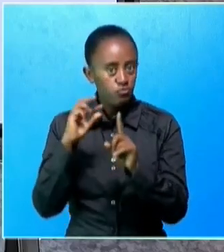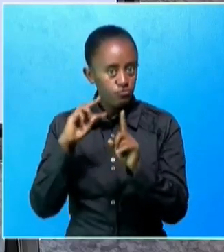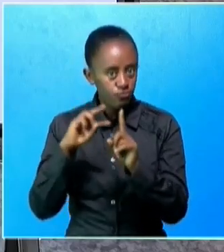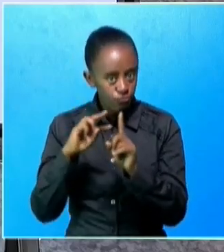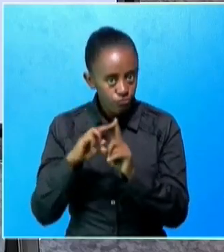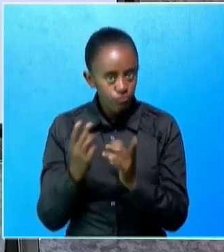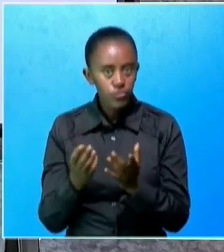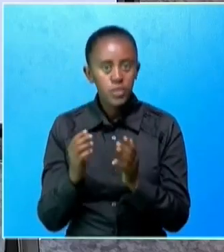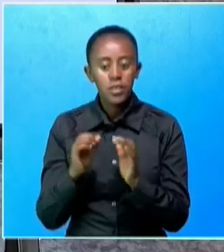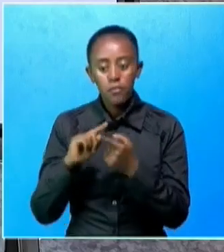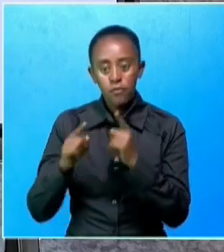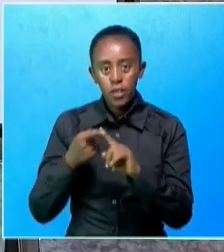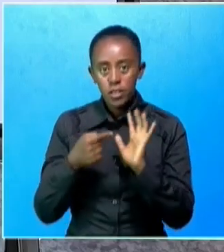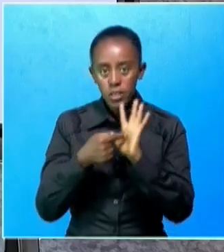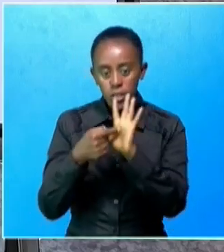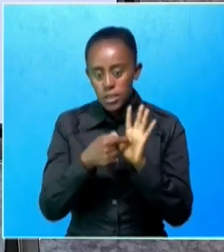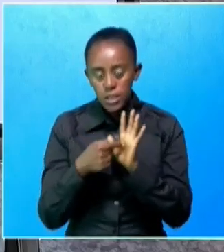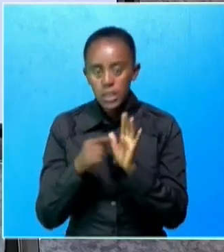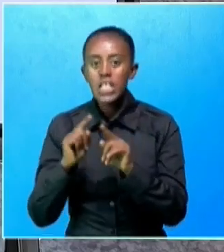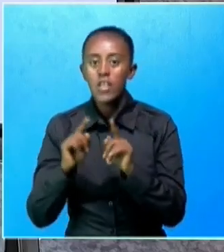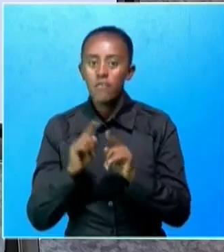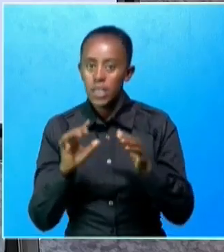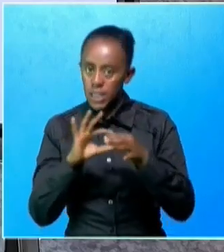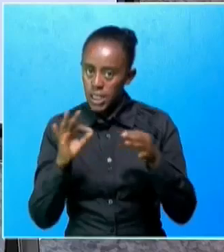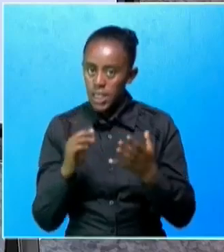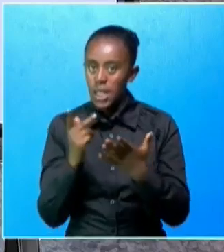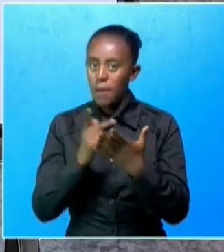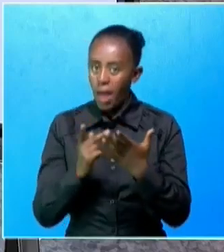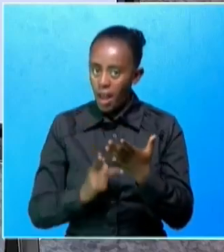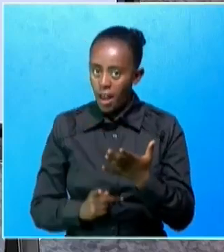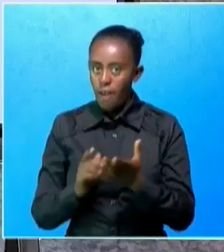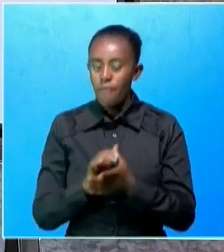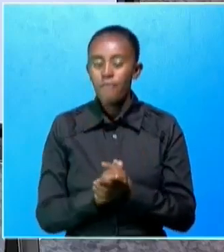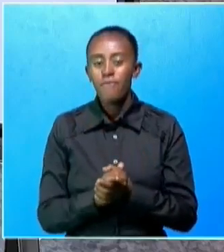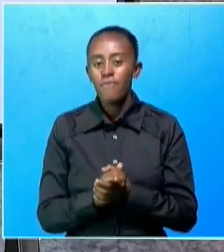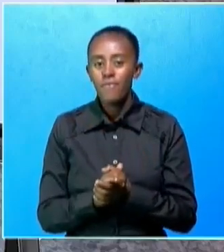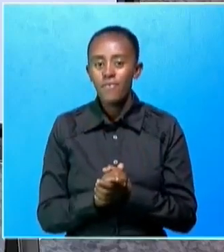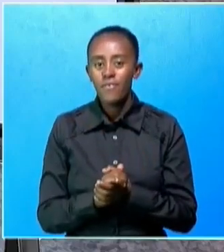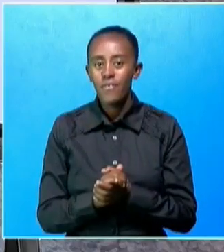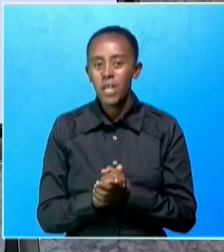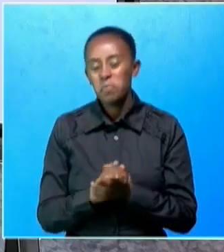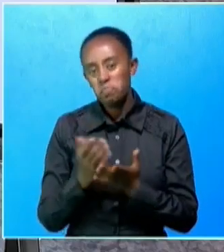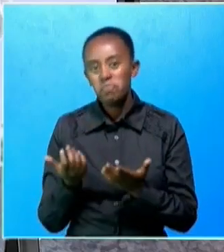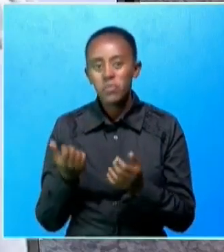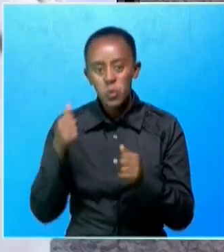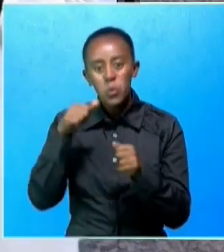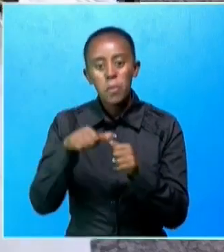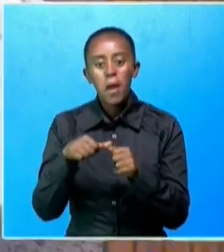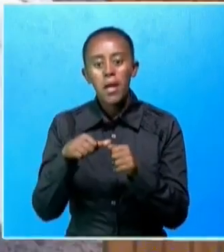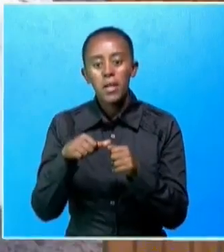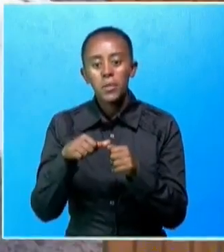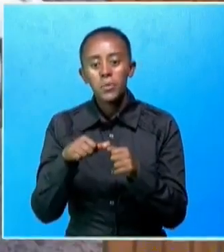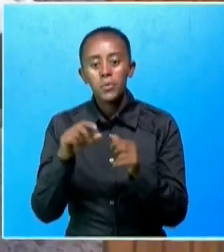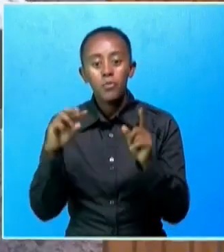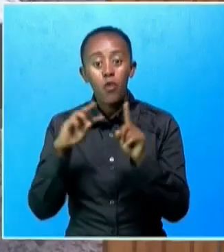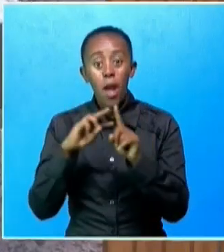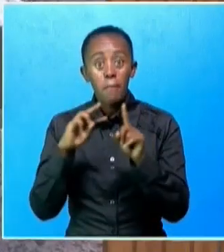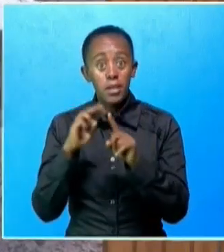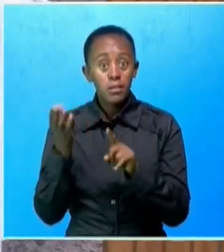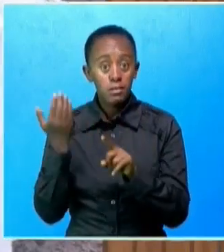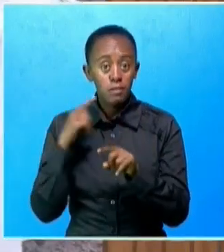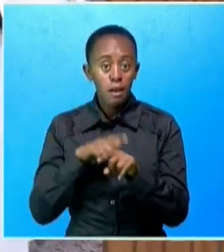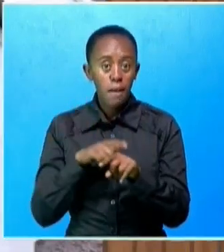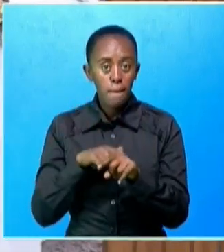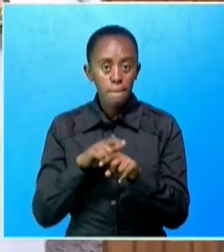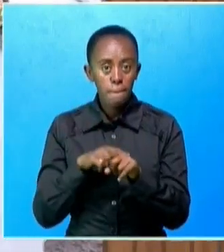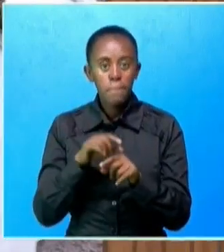use them in different sentences and paragraphs. So, to remind you some of the vocabularies that we said last time, such